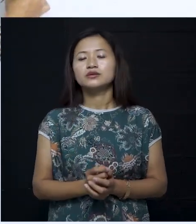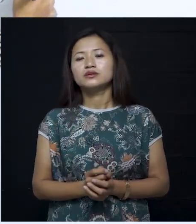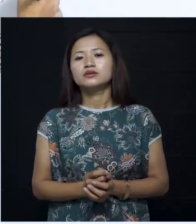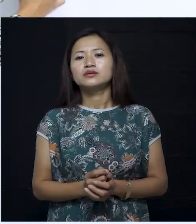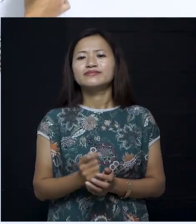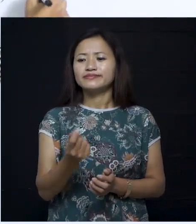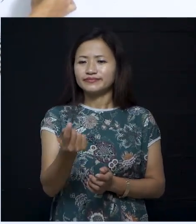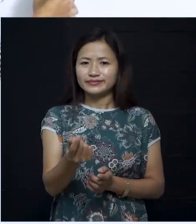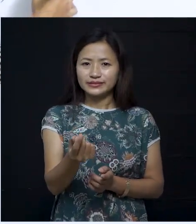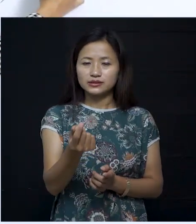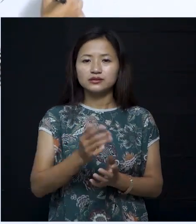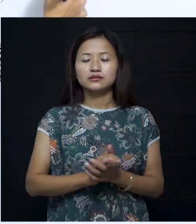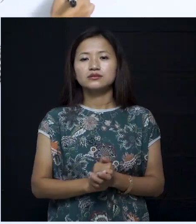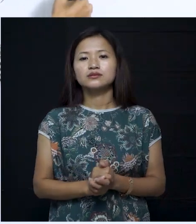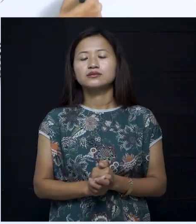little,